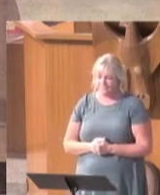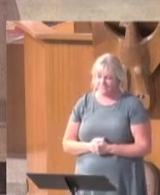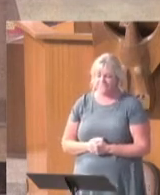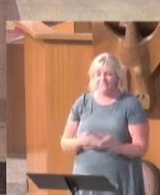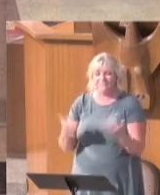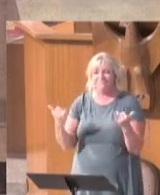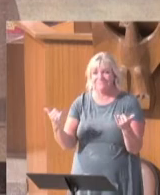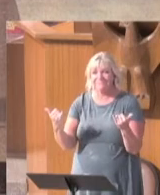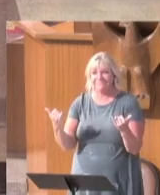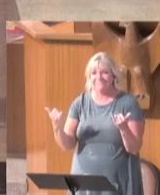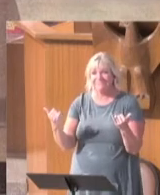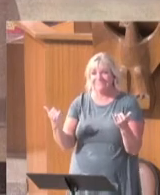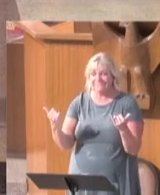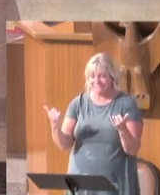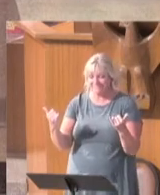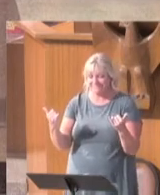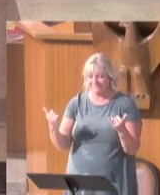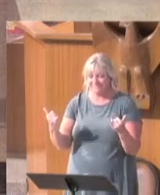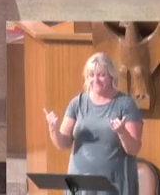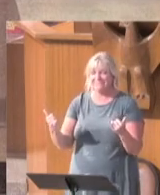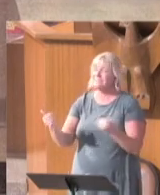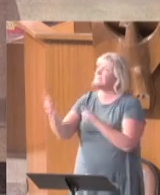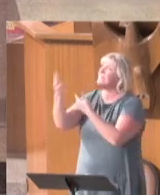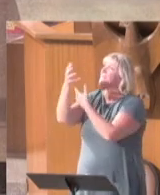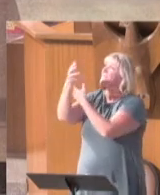So now,